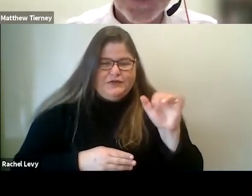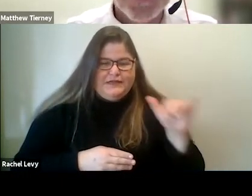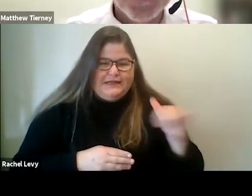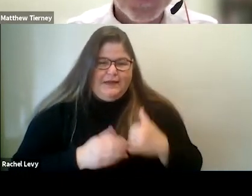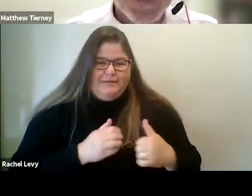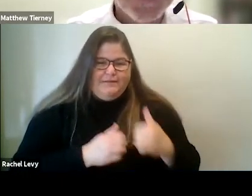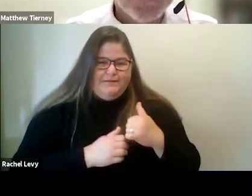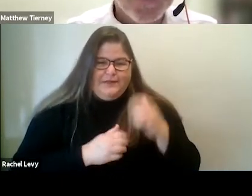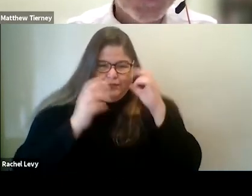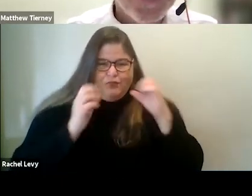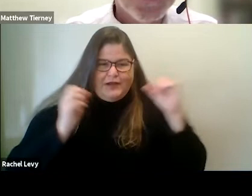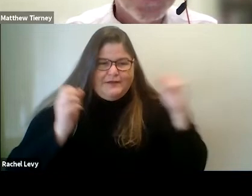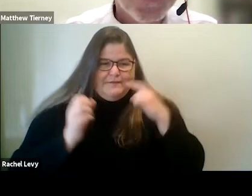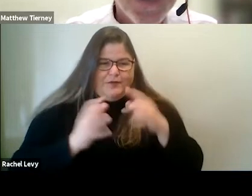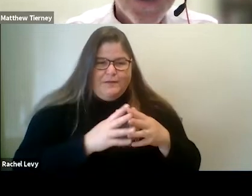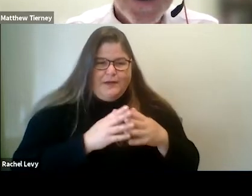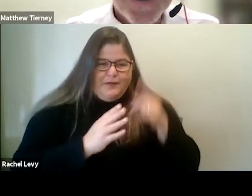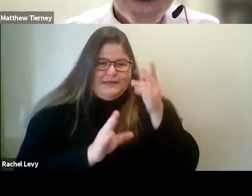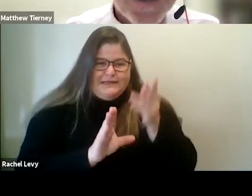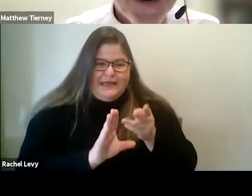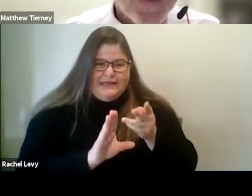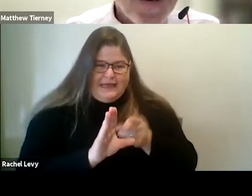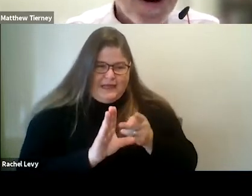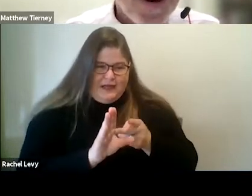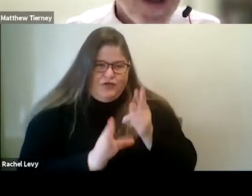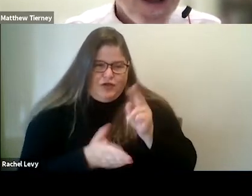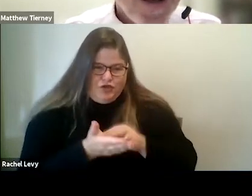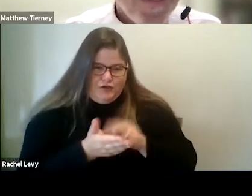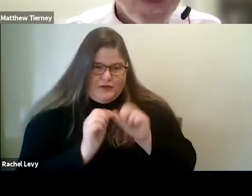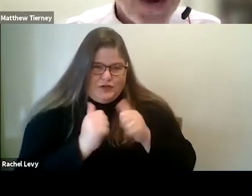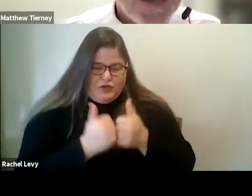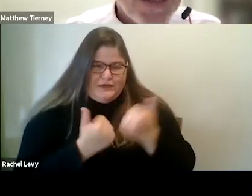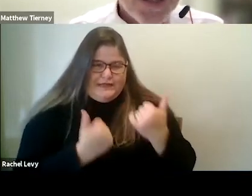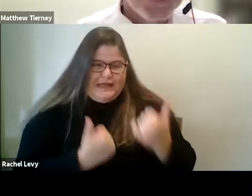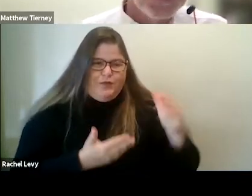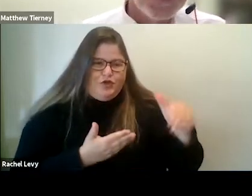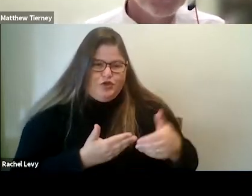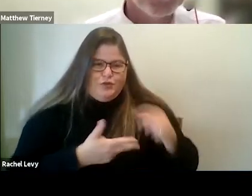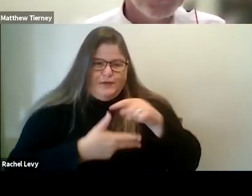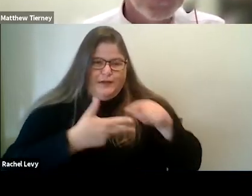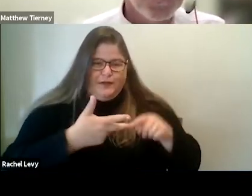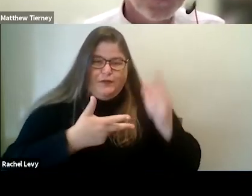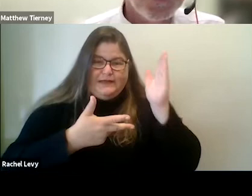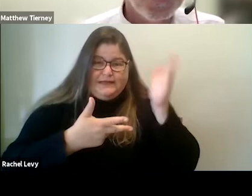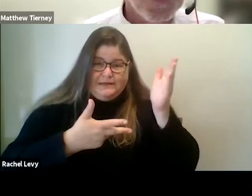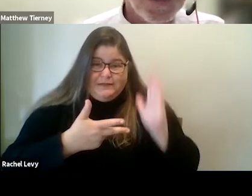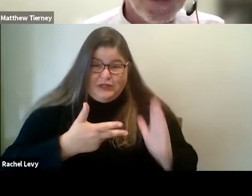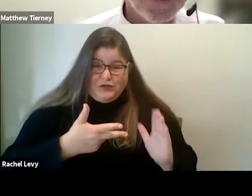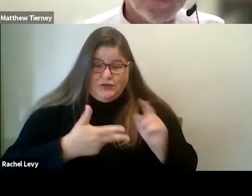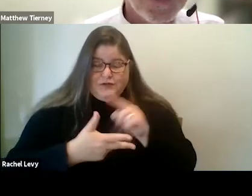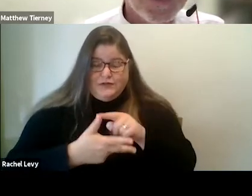to introduce the next 3 speakers in today's webinar. The next section is really going